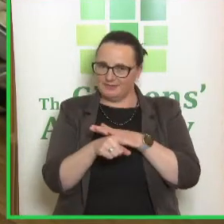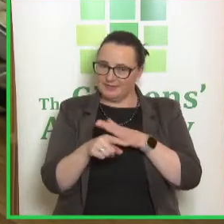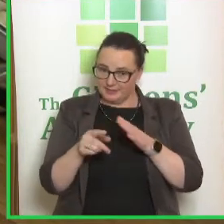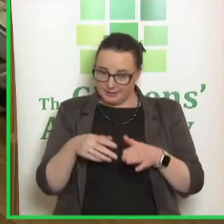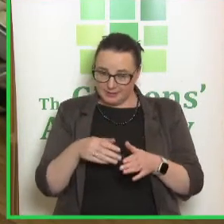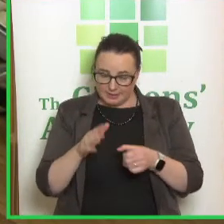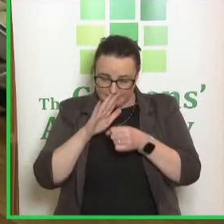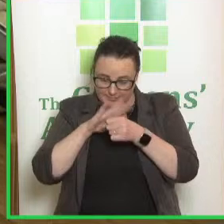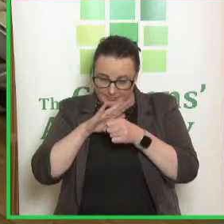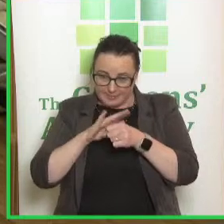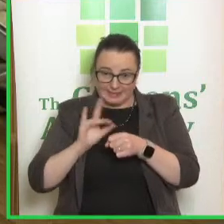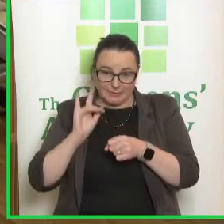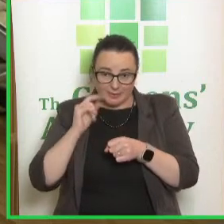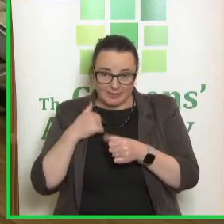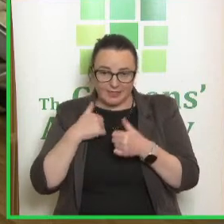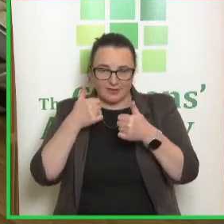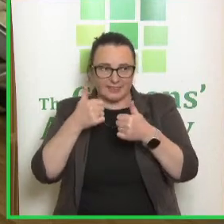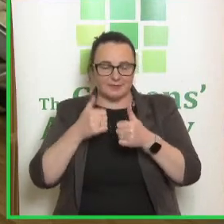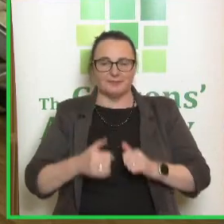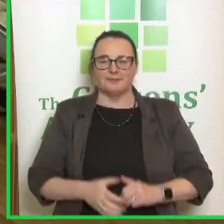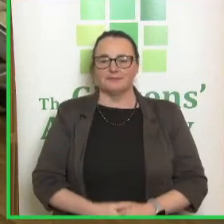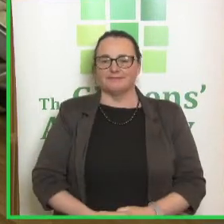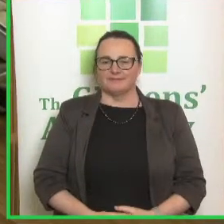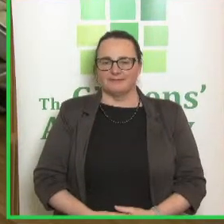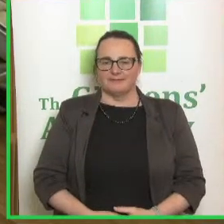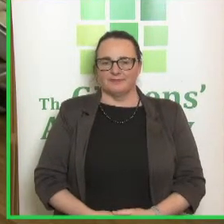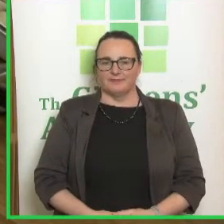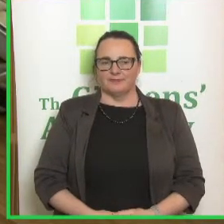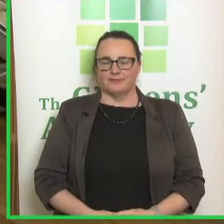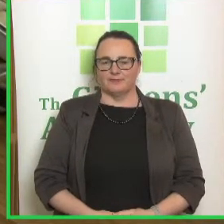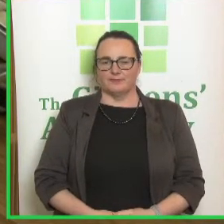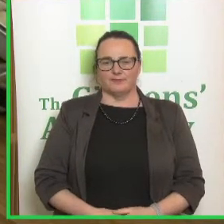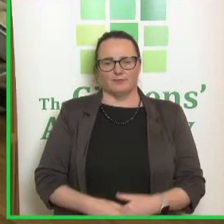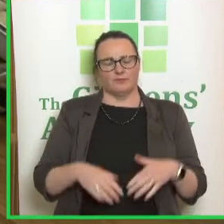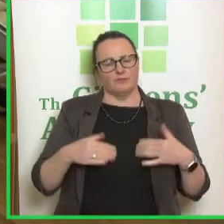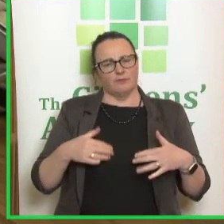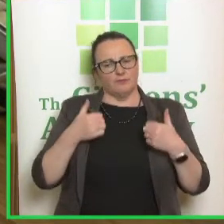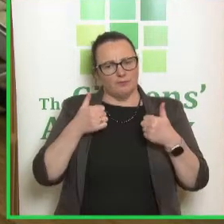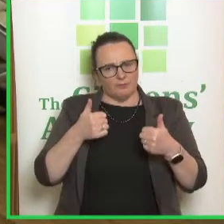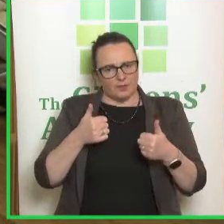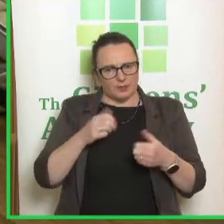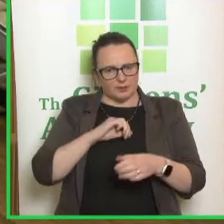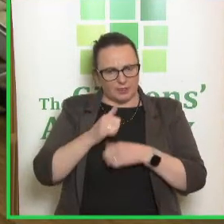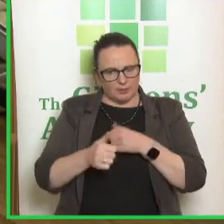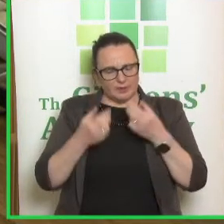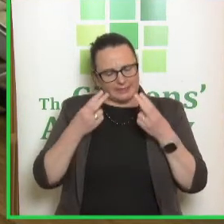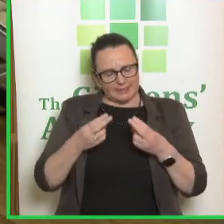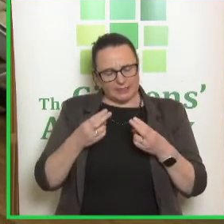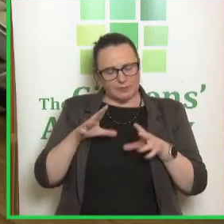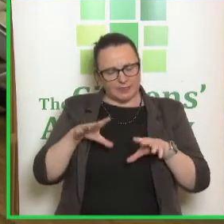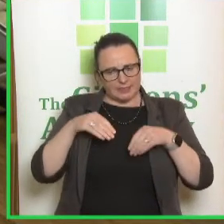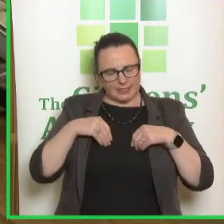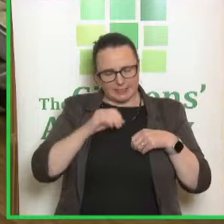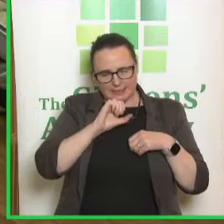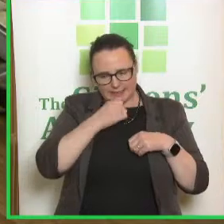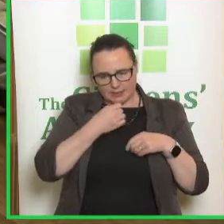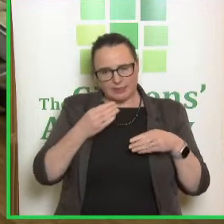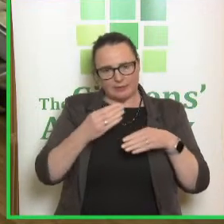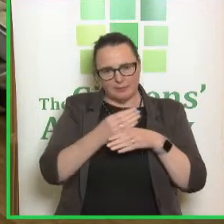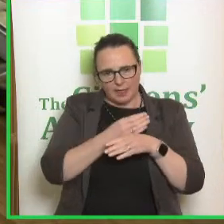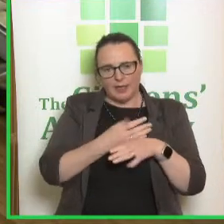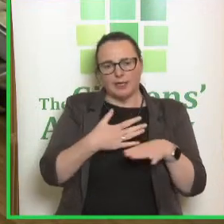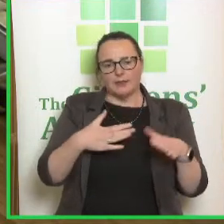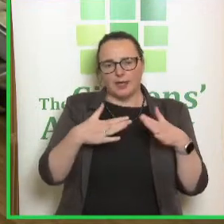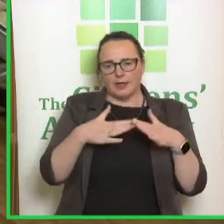me, yeah? Yeah, I hear you. All right, good job, Paul. You were very strong earlier today, I have to say, on saying that this needs to be taken seriously by the Oireachtas.